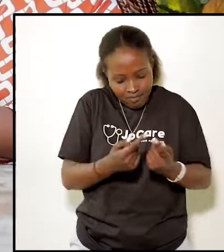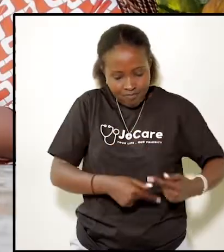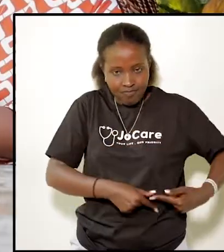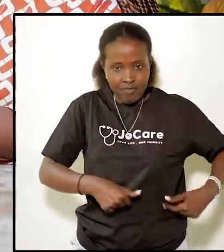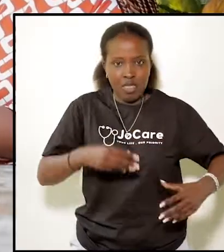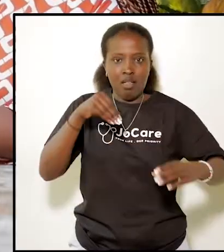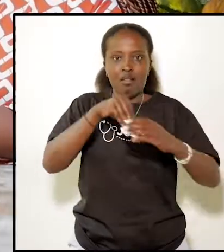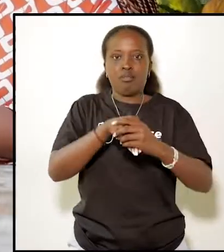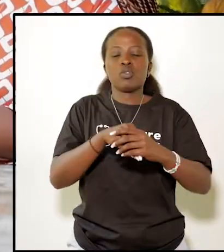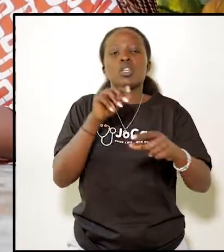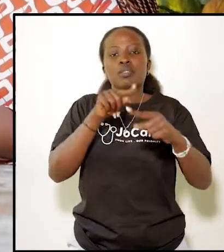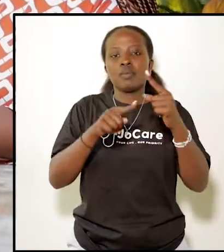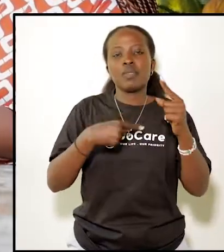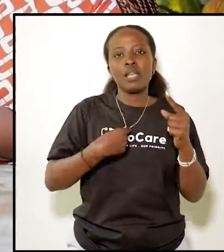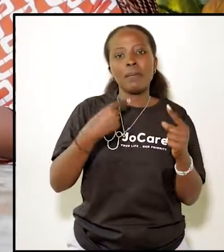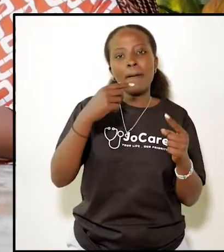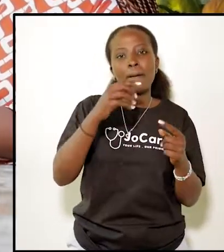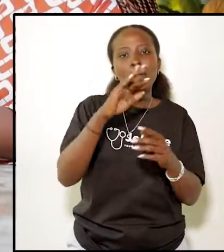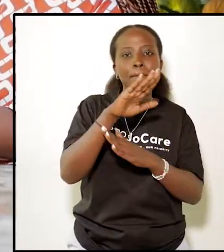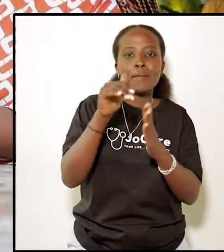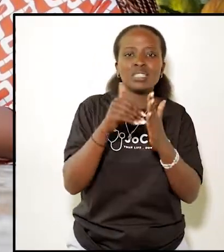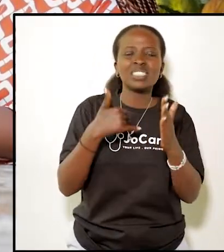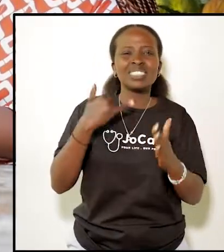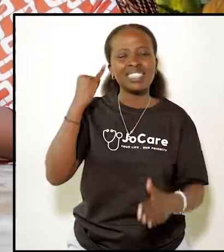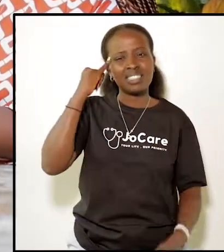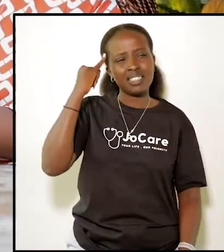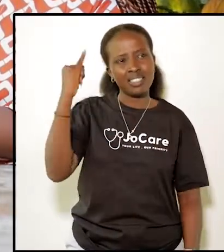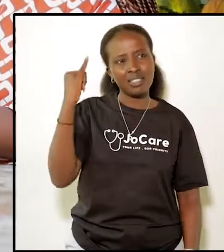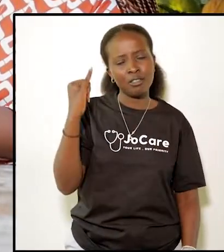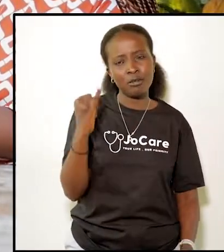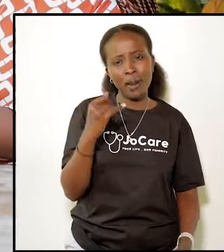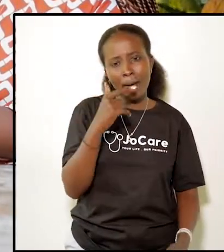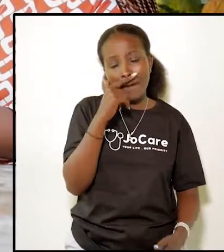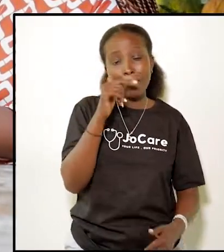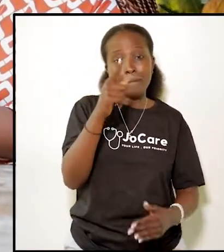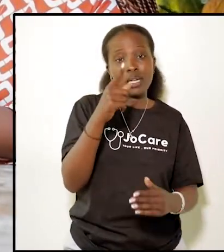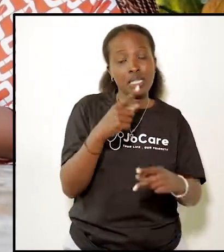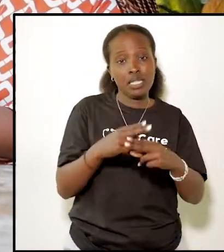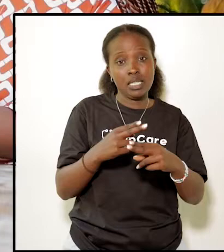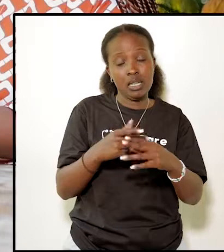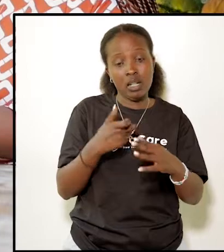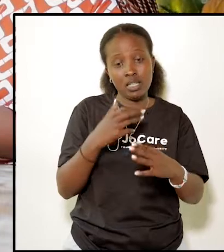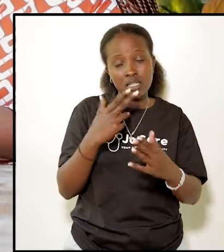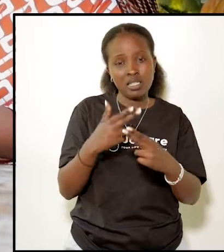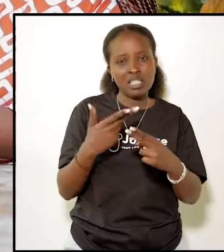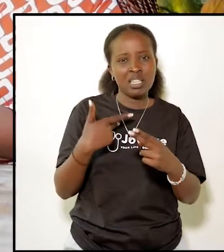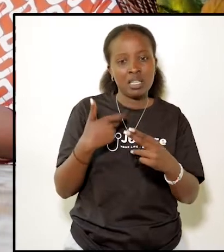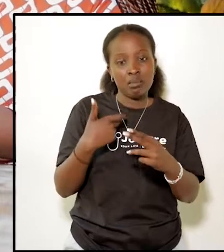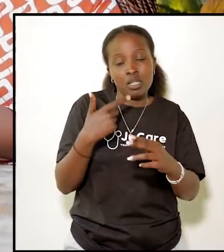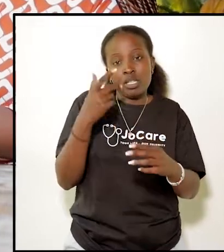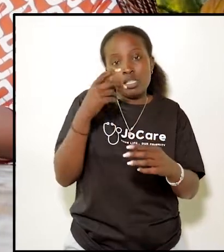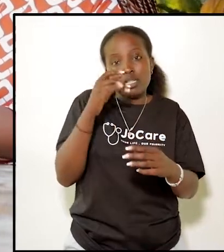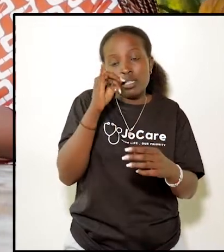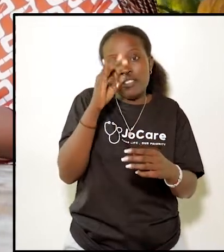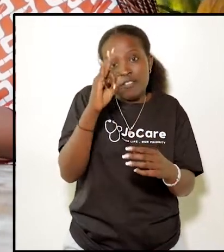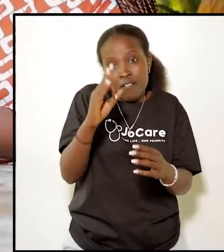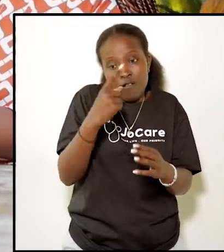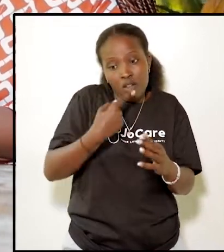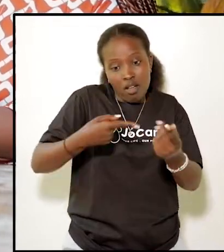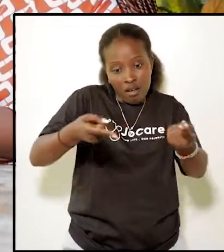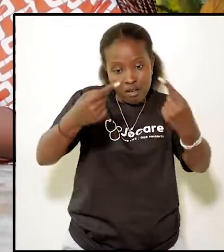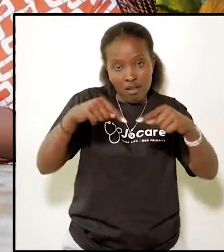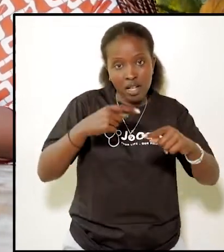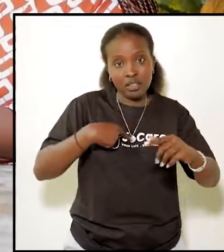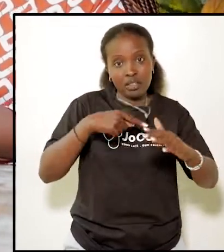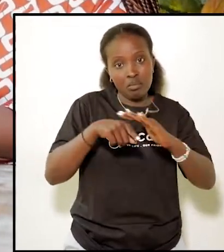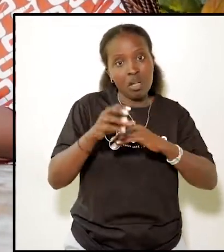If someone have irregularity, she may think that in those kind of three, maybe there